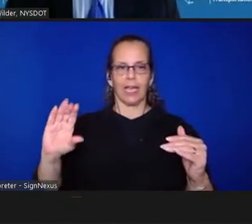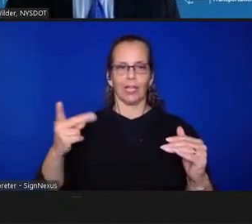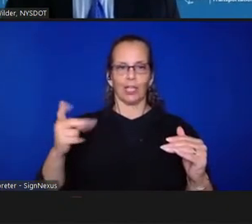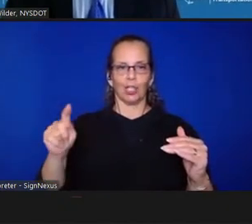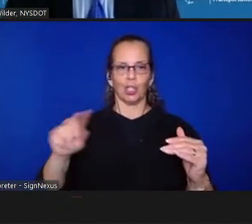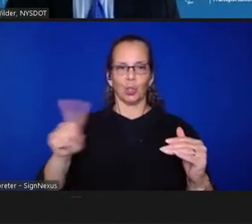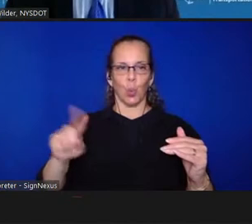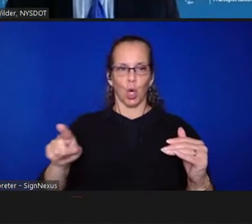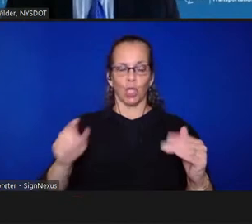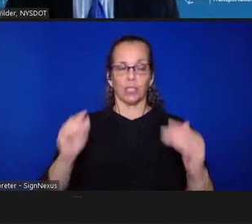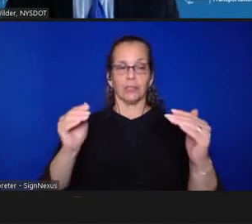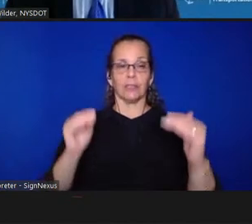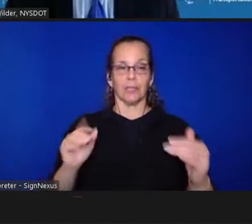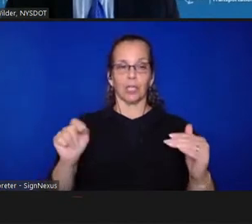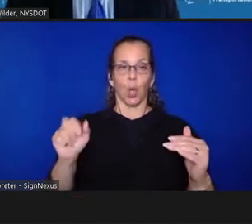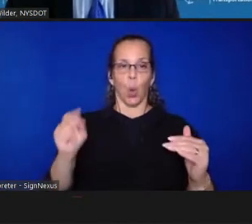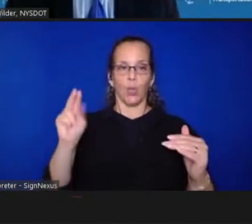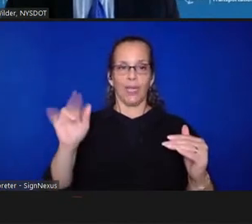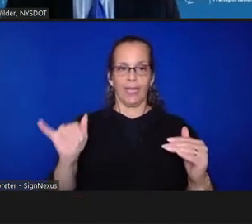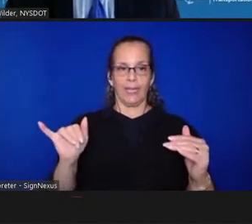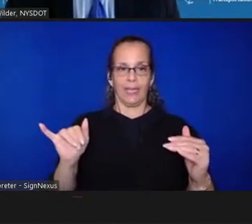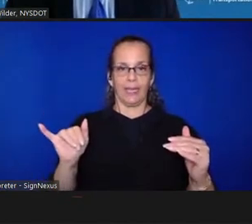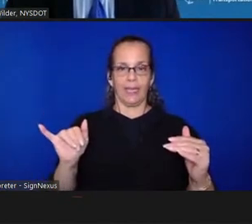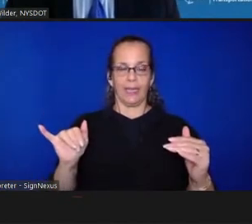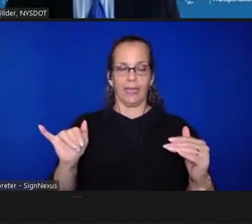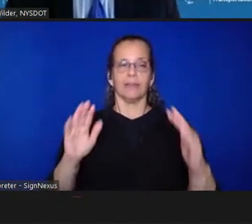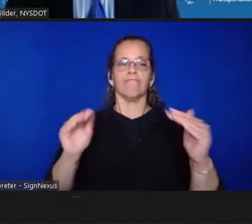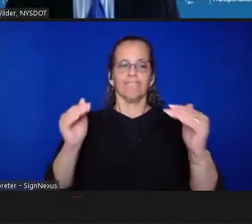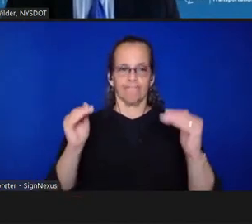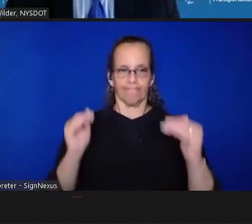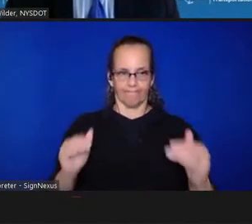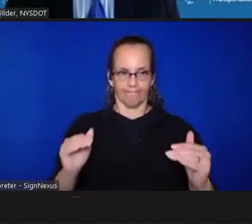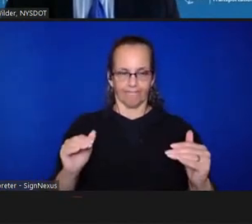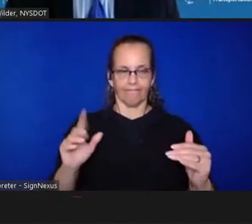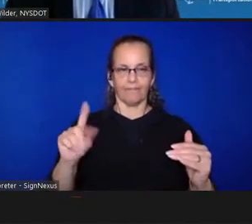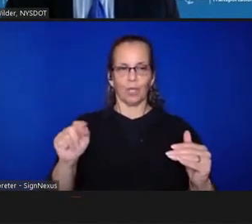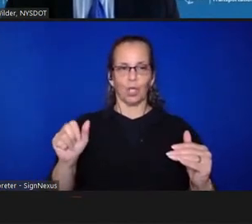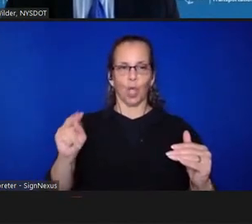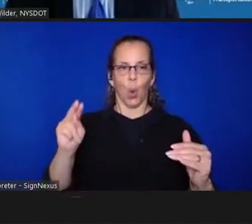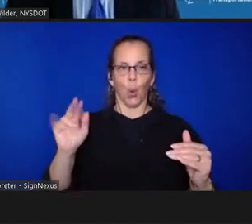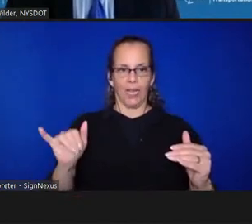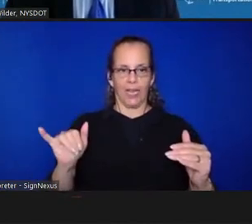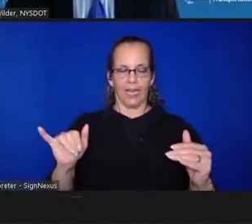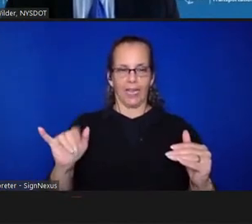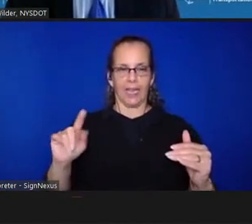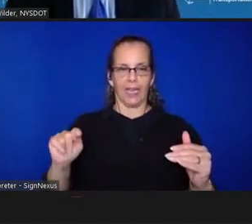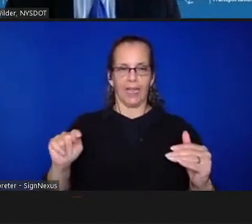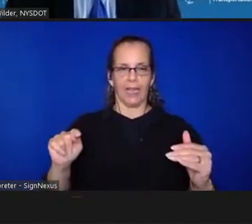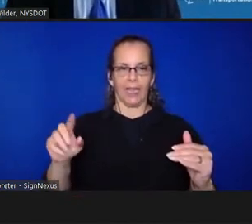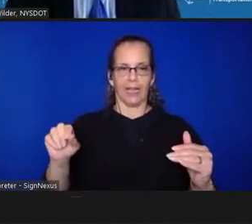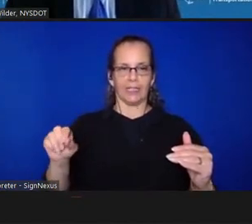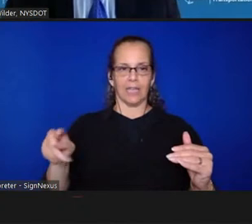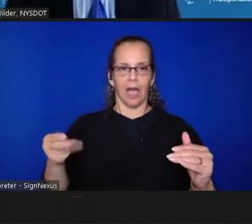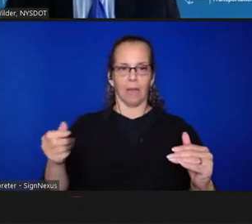Tony Thompson our next speaker is Tony Thompson followed by our 284th